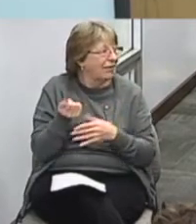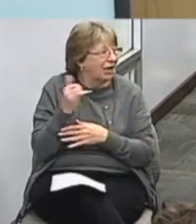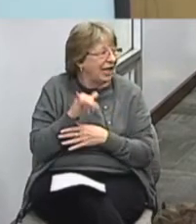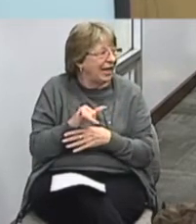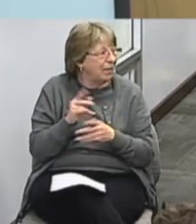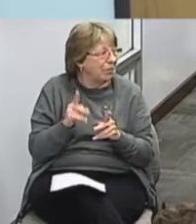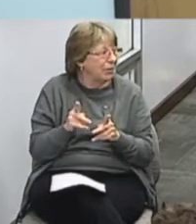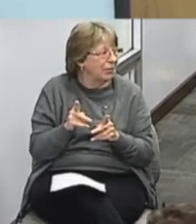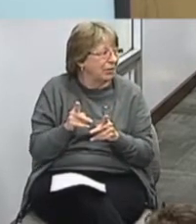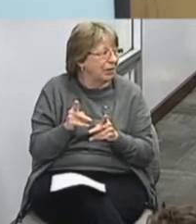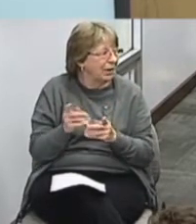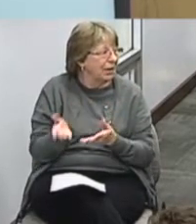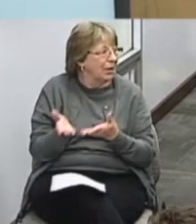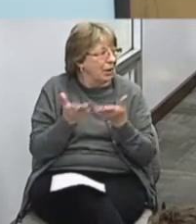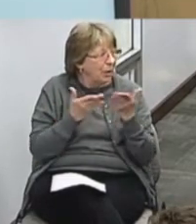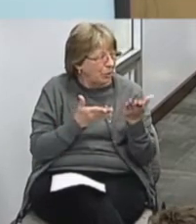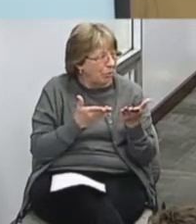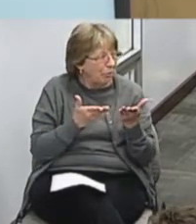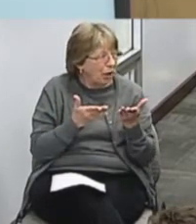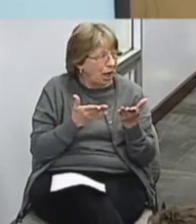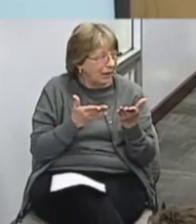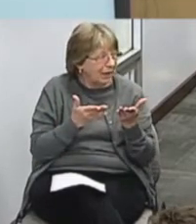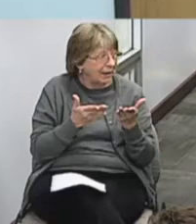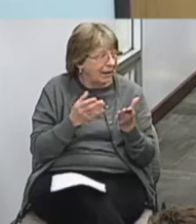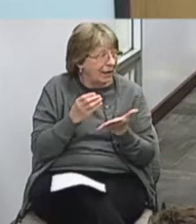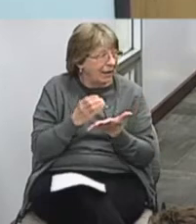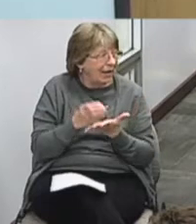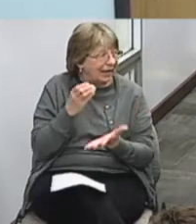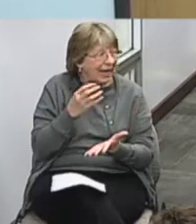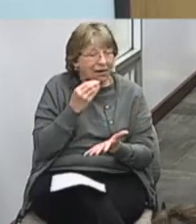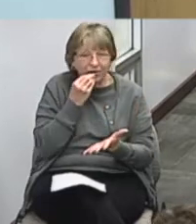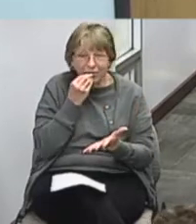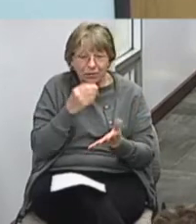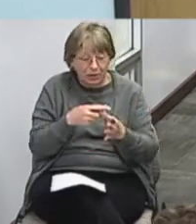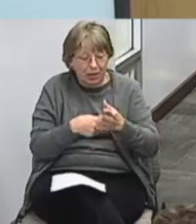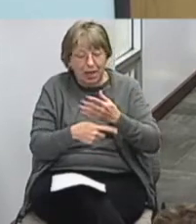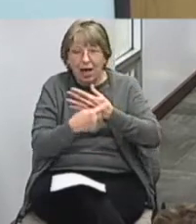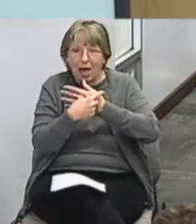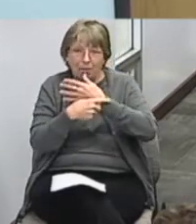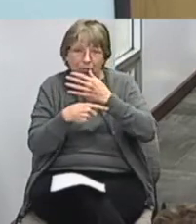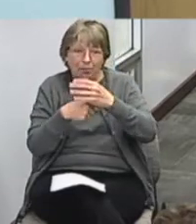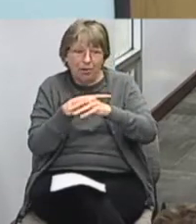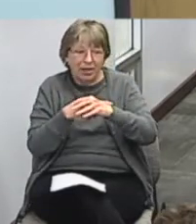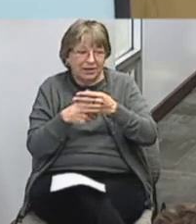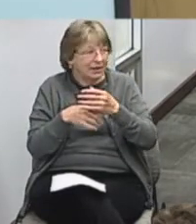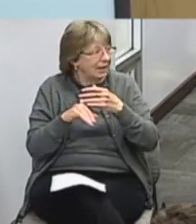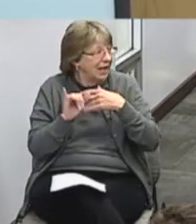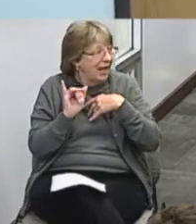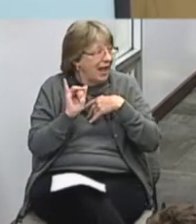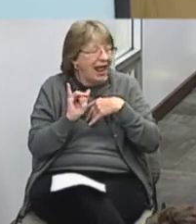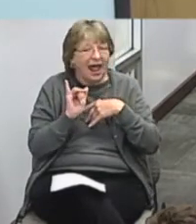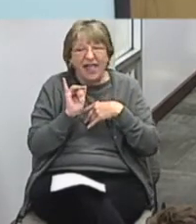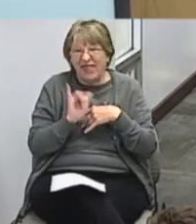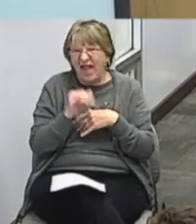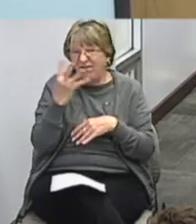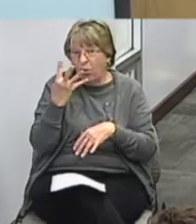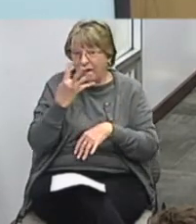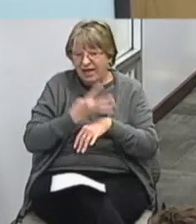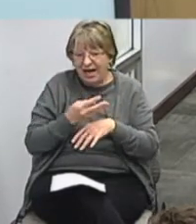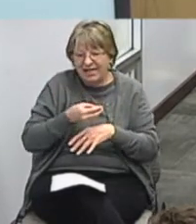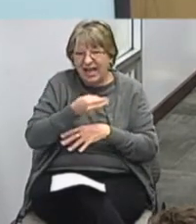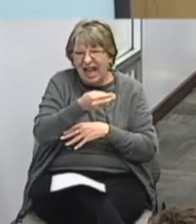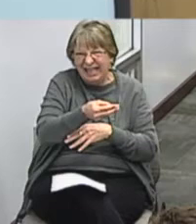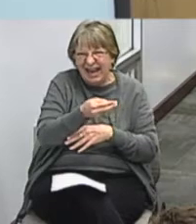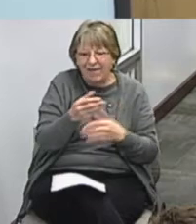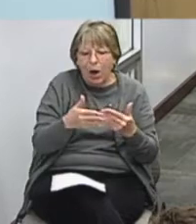a donation one of these bracelets. That week, that 4 days, I gave out almost 1,000 of them. So that shows how